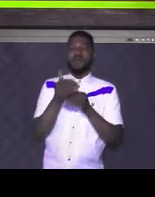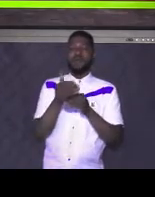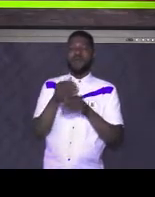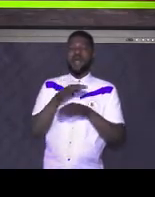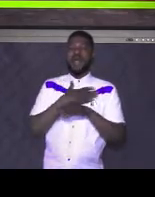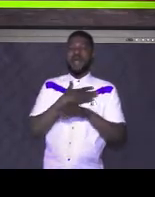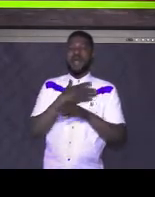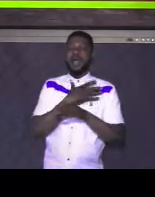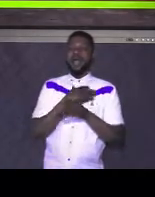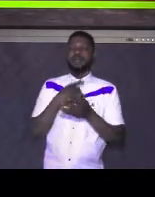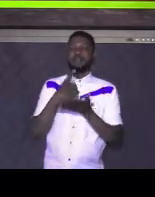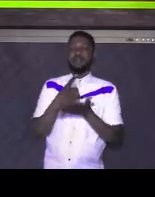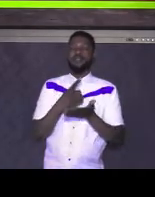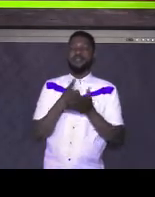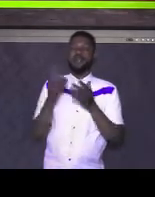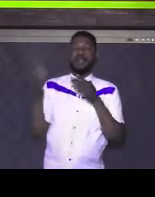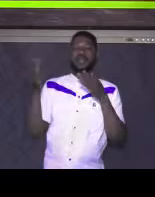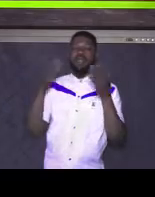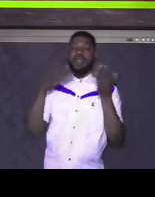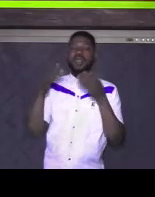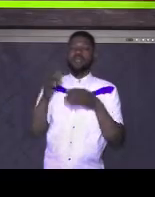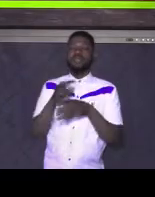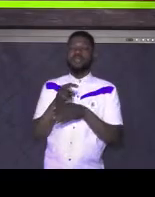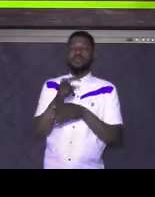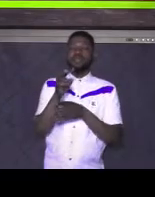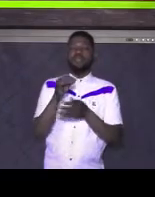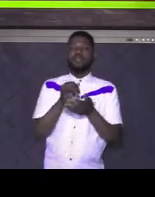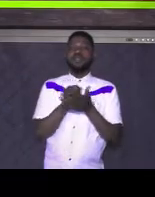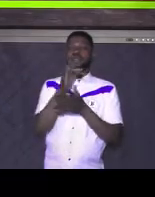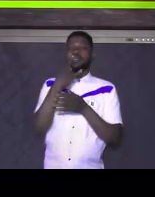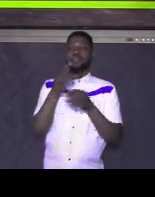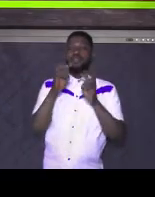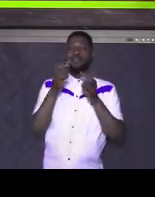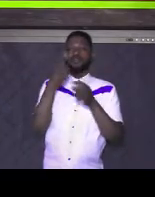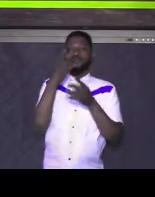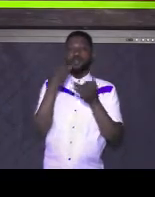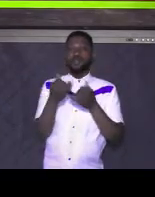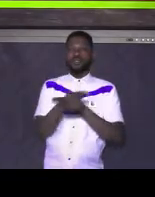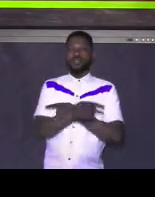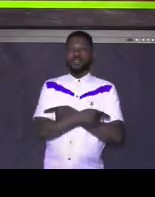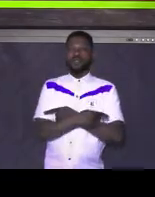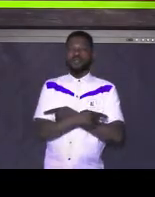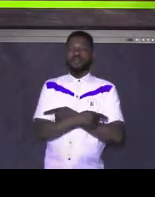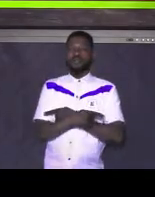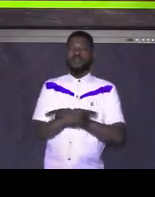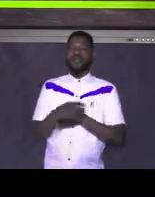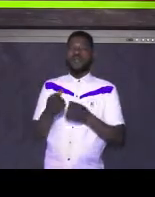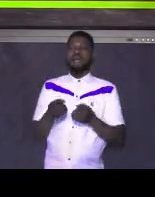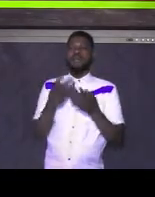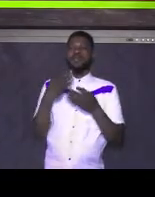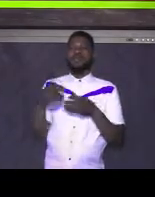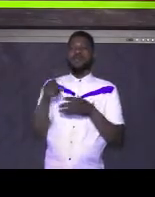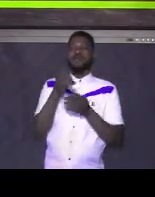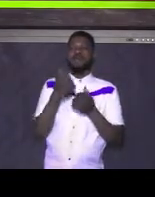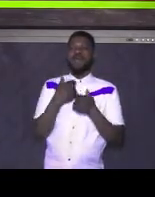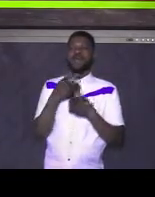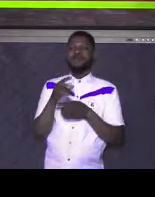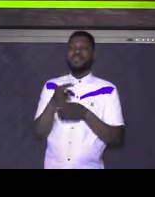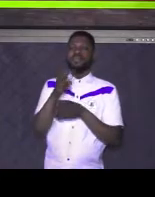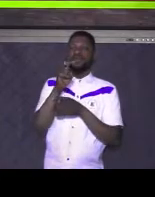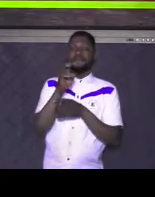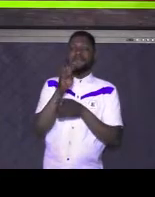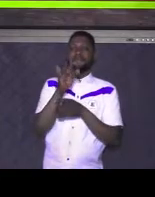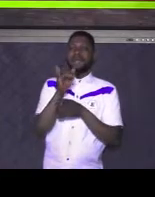further and discuss air transportation. That's the topic for today. How many of you